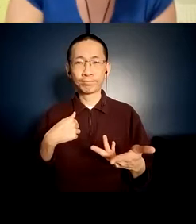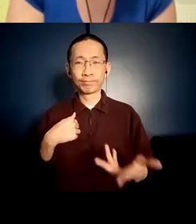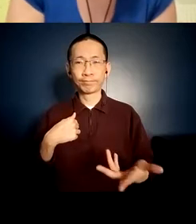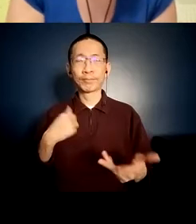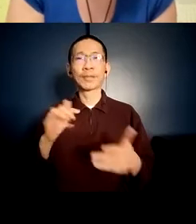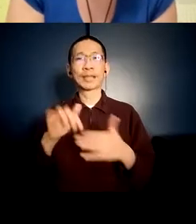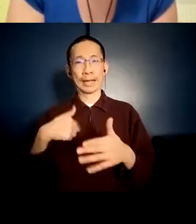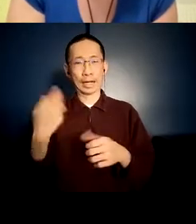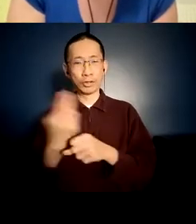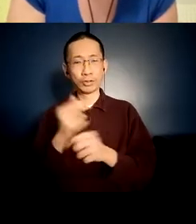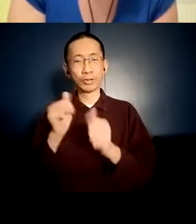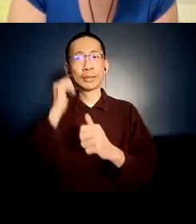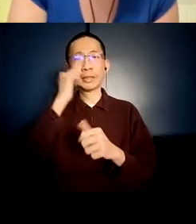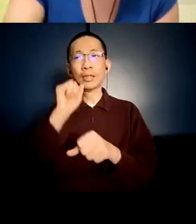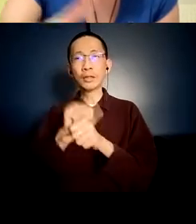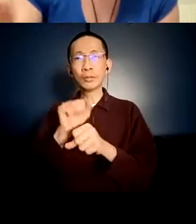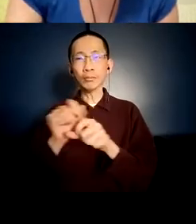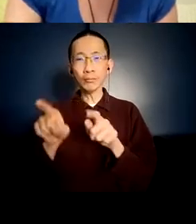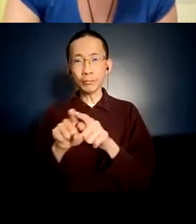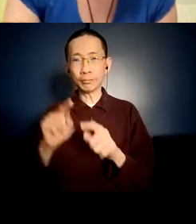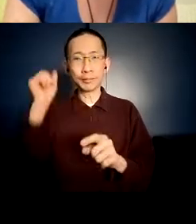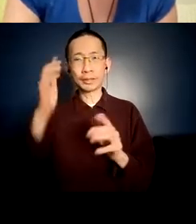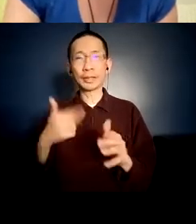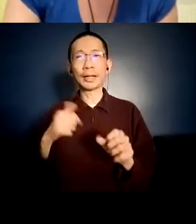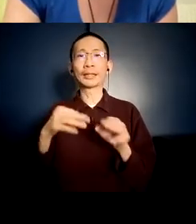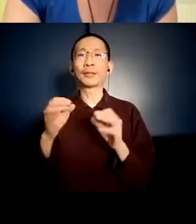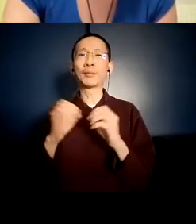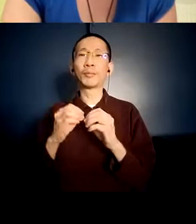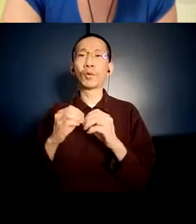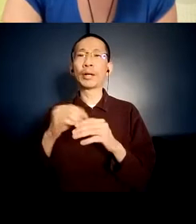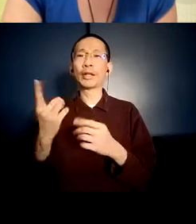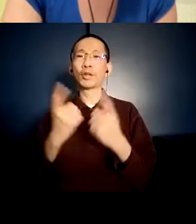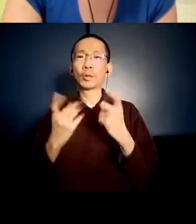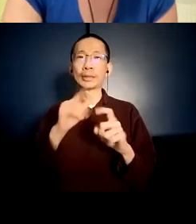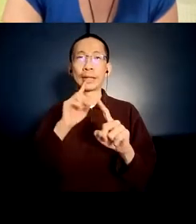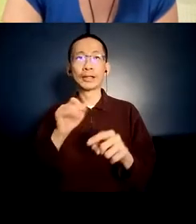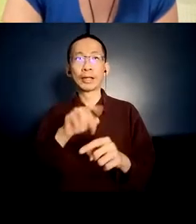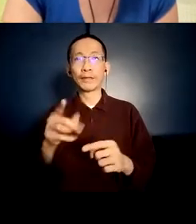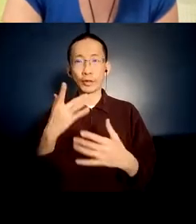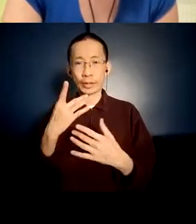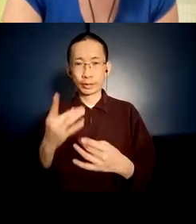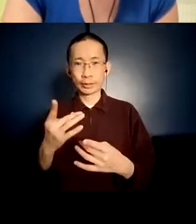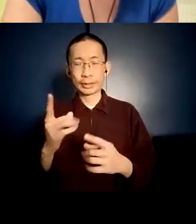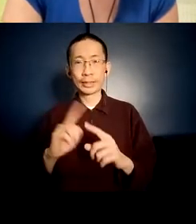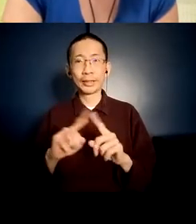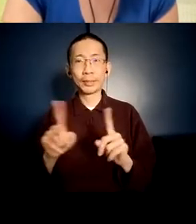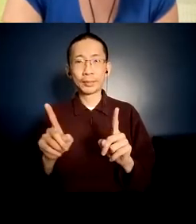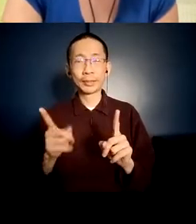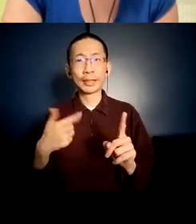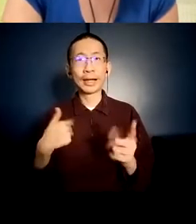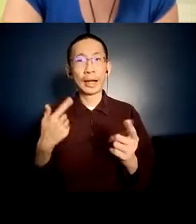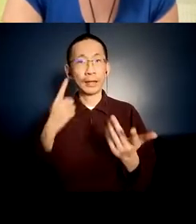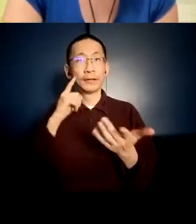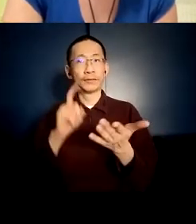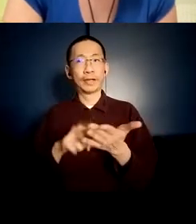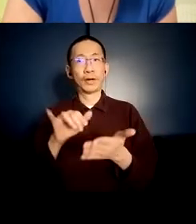I use in my daily work as an audiologist. And I can talk more about that in the question and answer if you're interested. But I have found